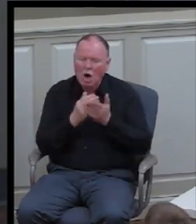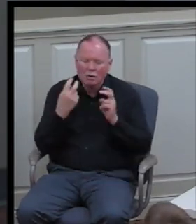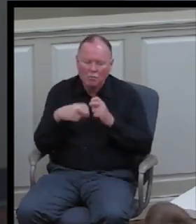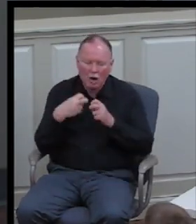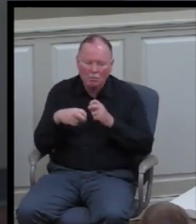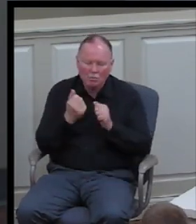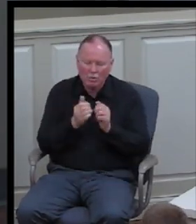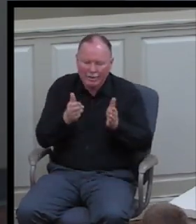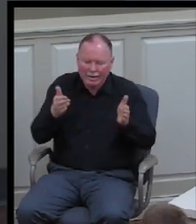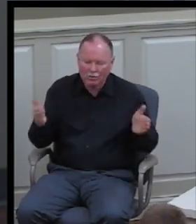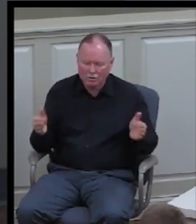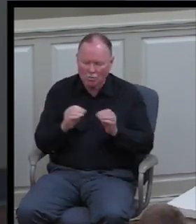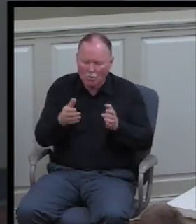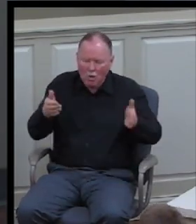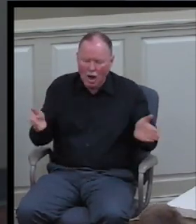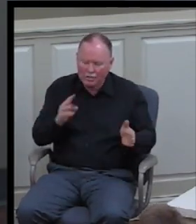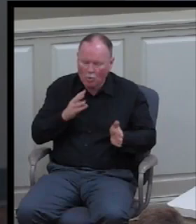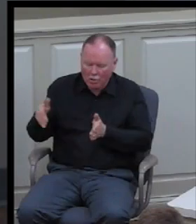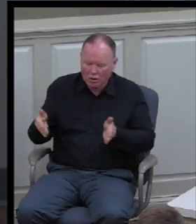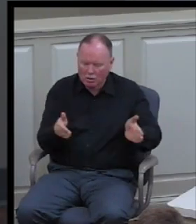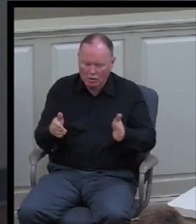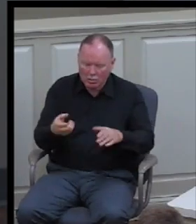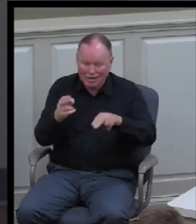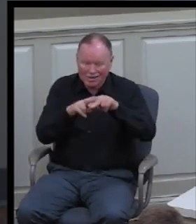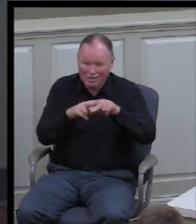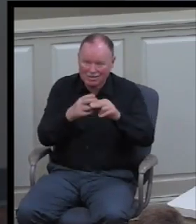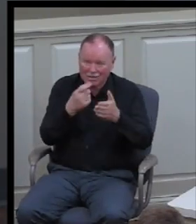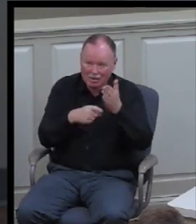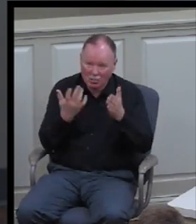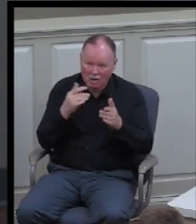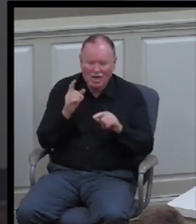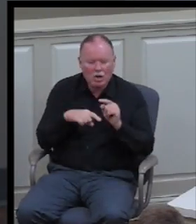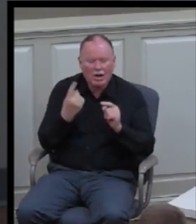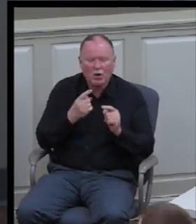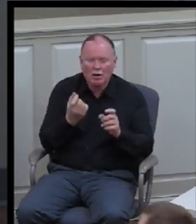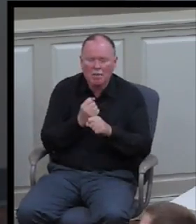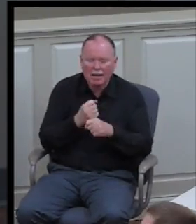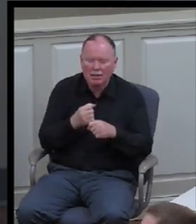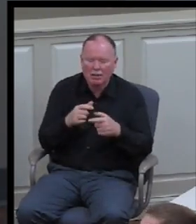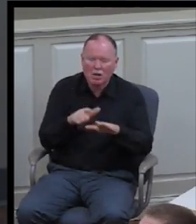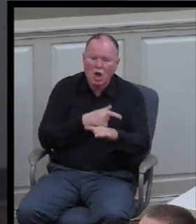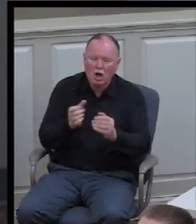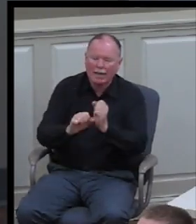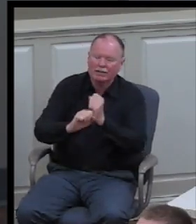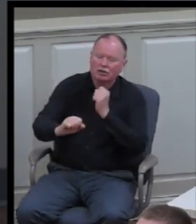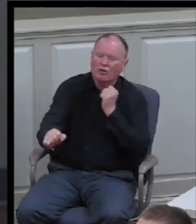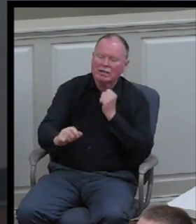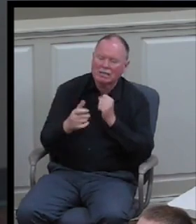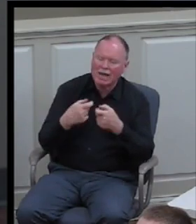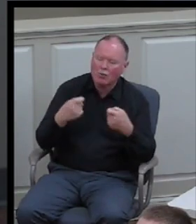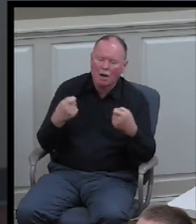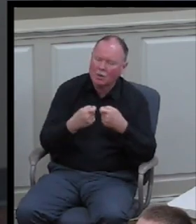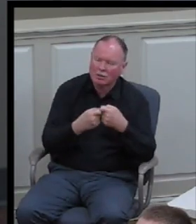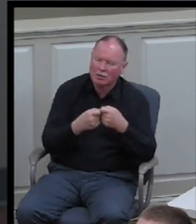the increase in cost there is not just, you can't just make it longer and stretch it like a rubber band. As you add to the